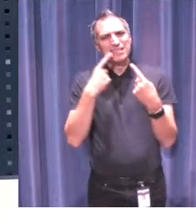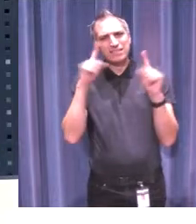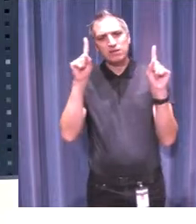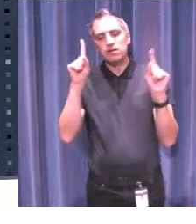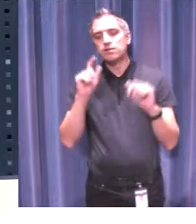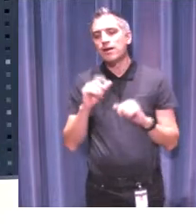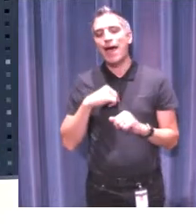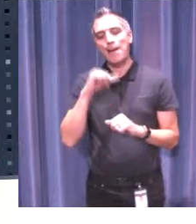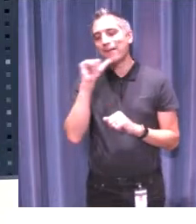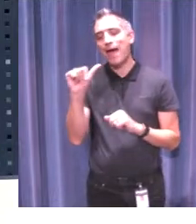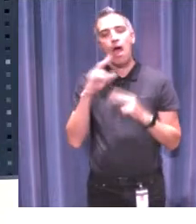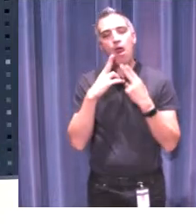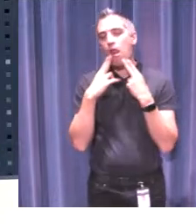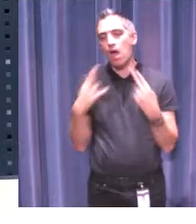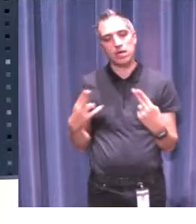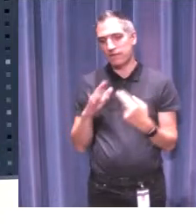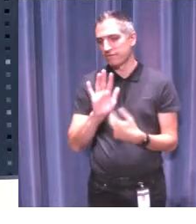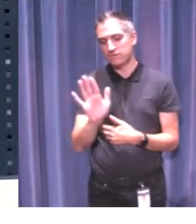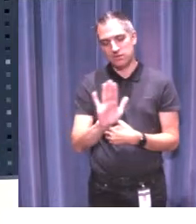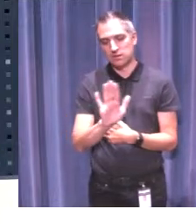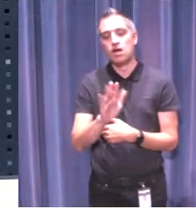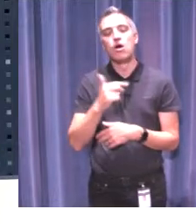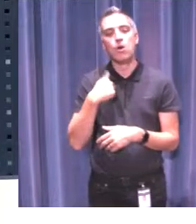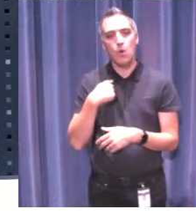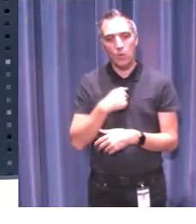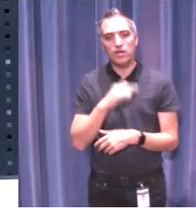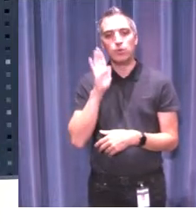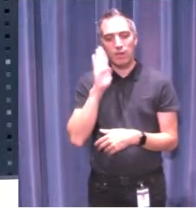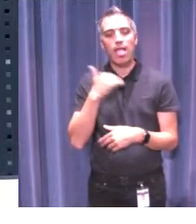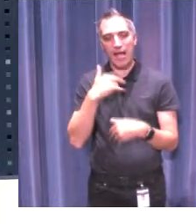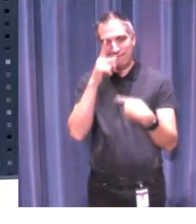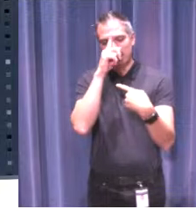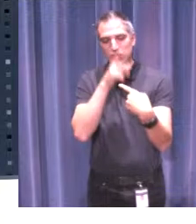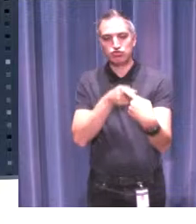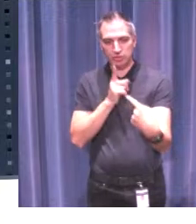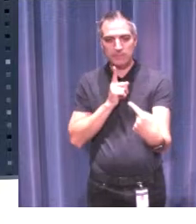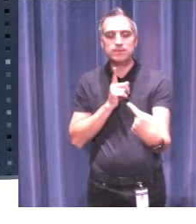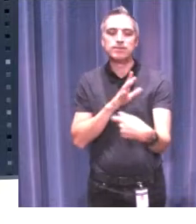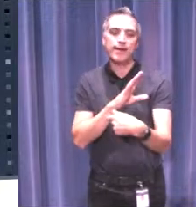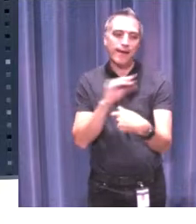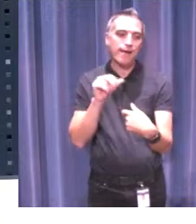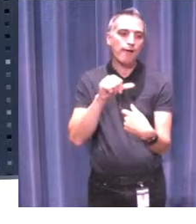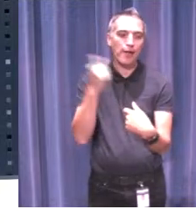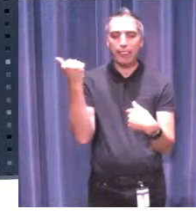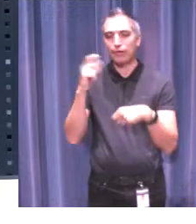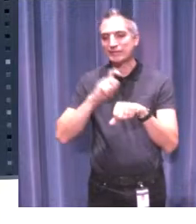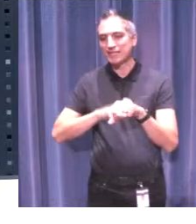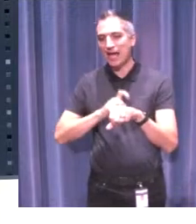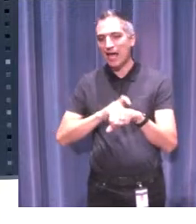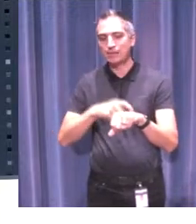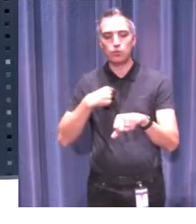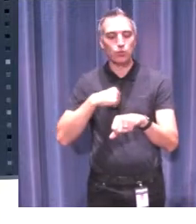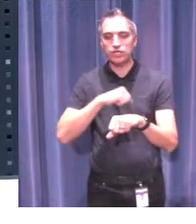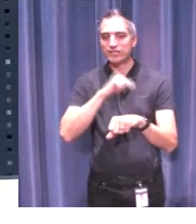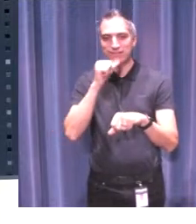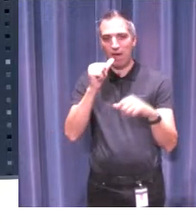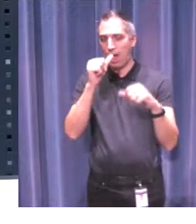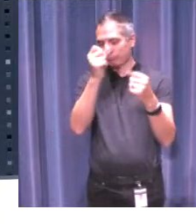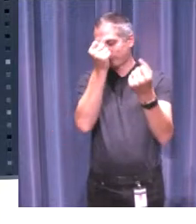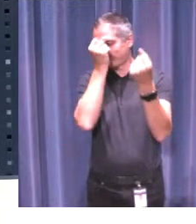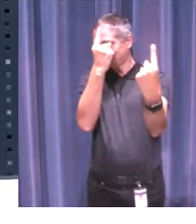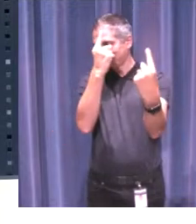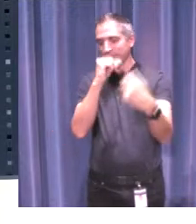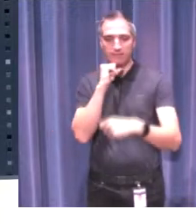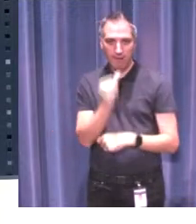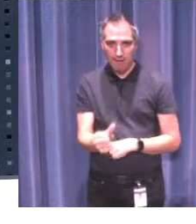being naive to say that there won't be disagreements and other times where we don't see eye to eye. That's just